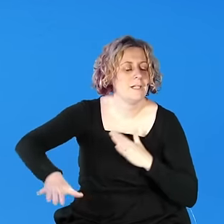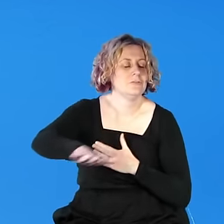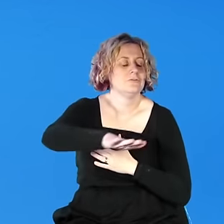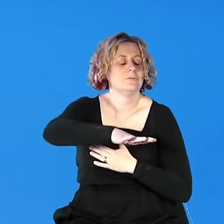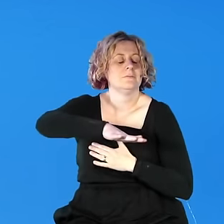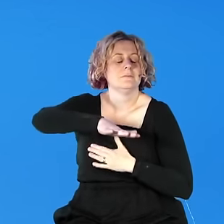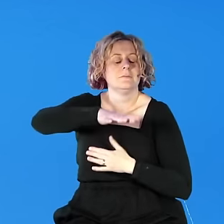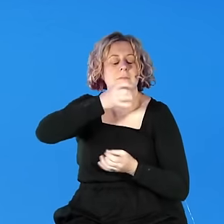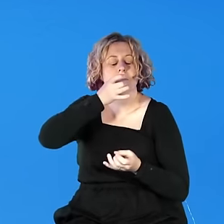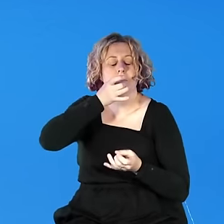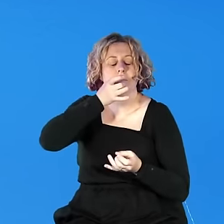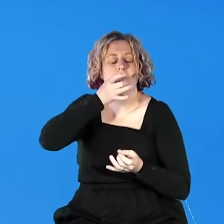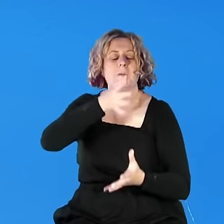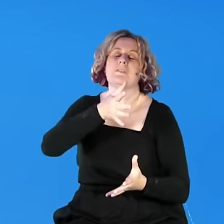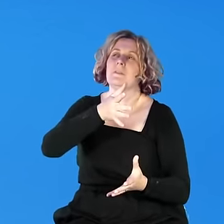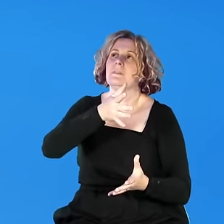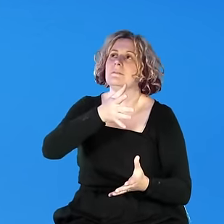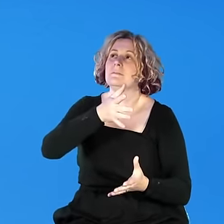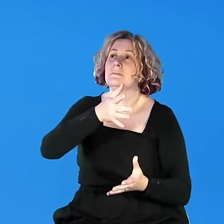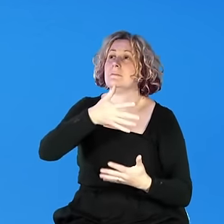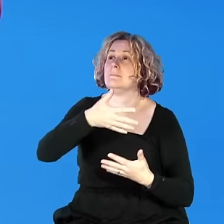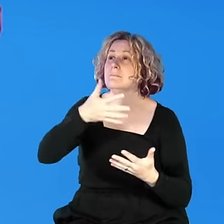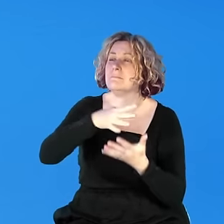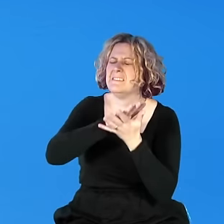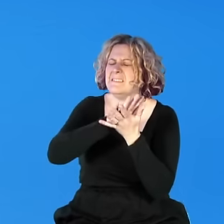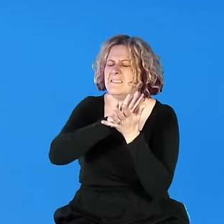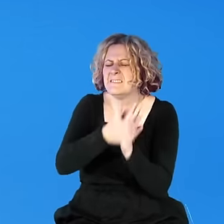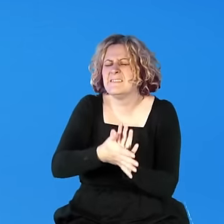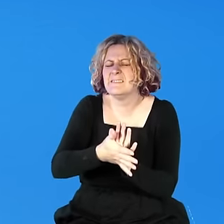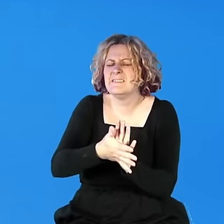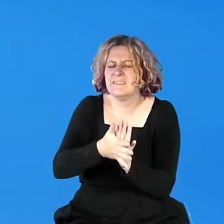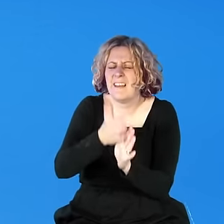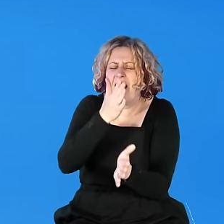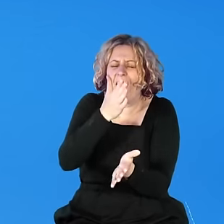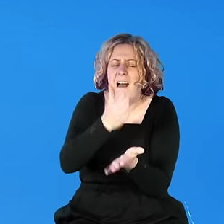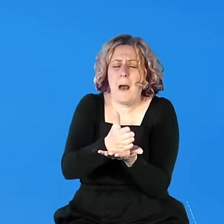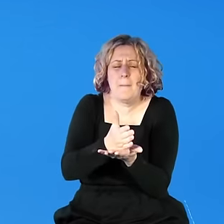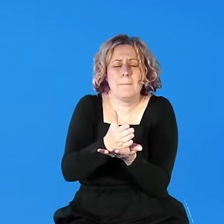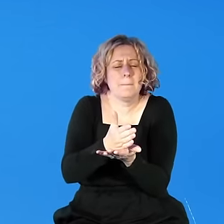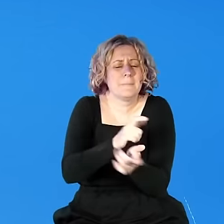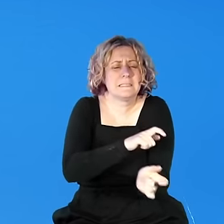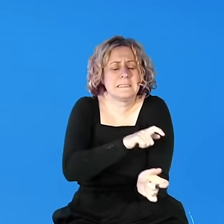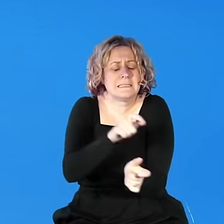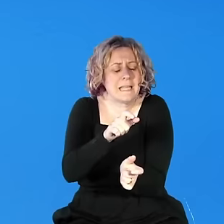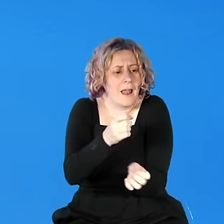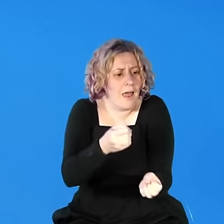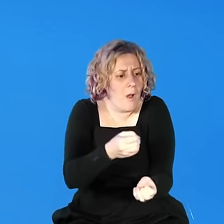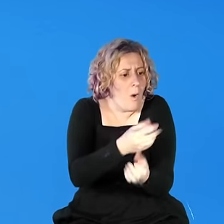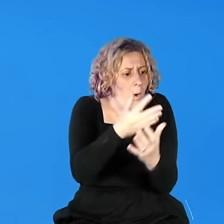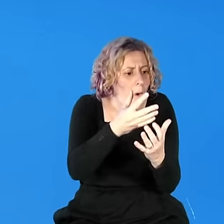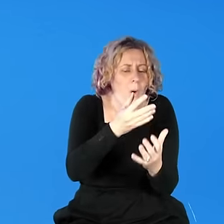And despite the fall, we can still see so many glimpses of its beauty.